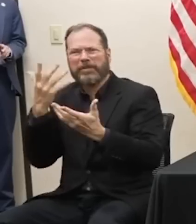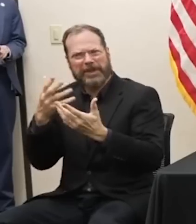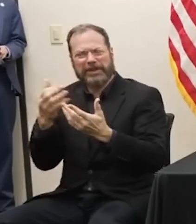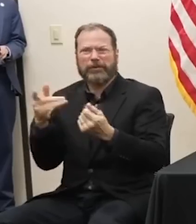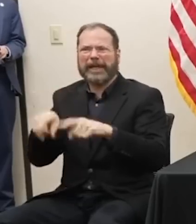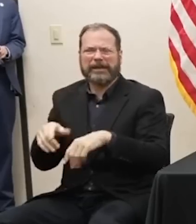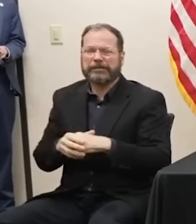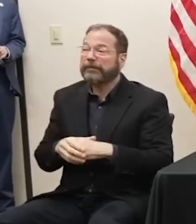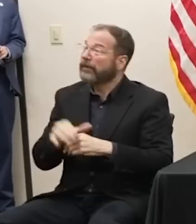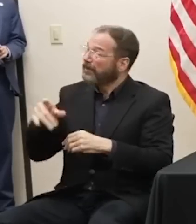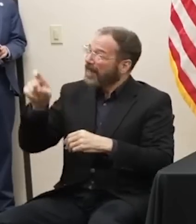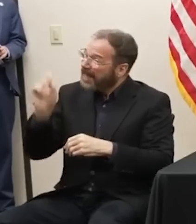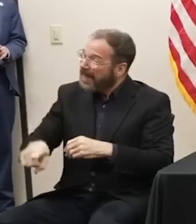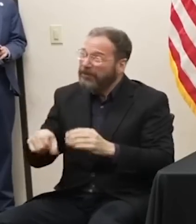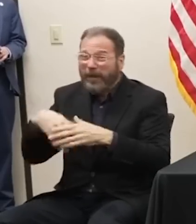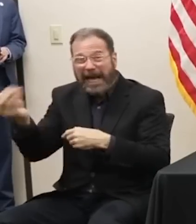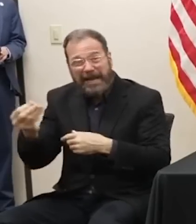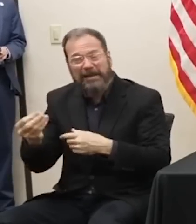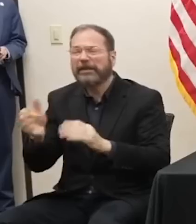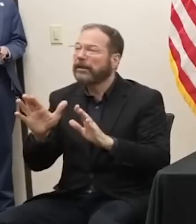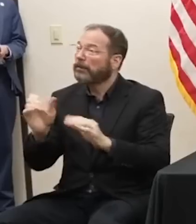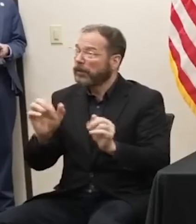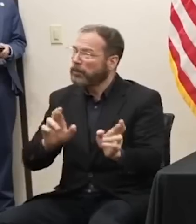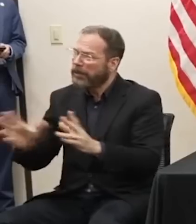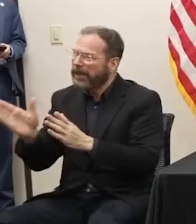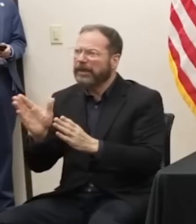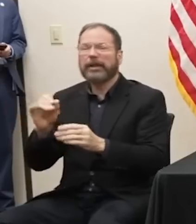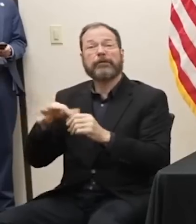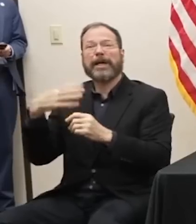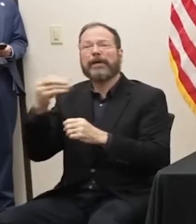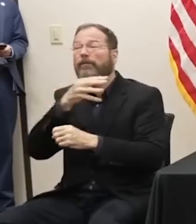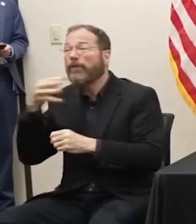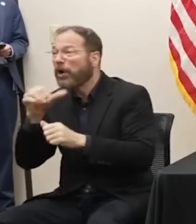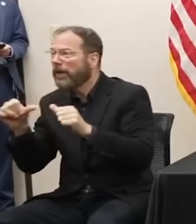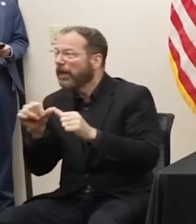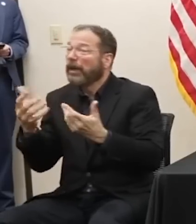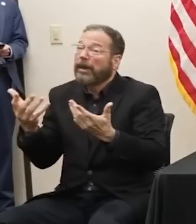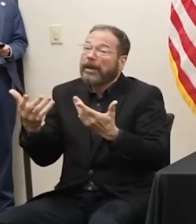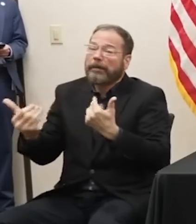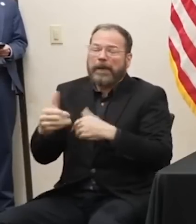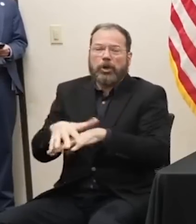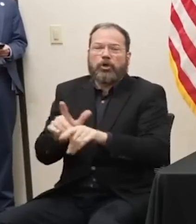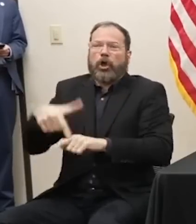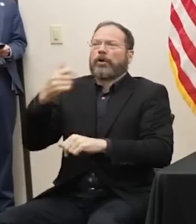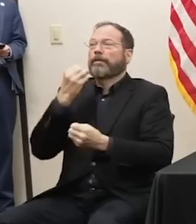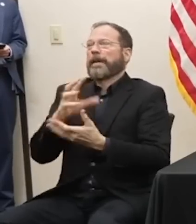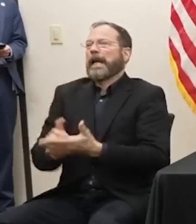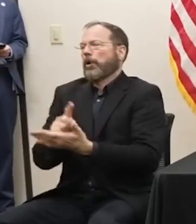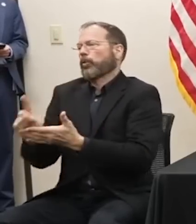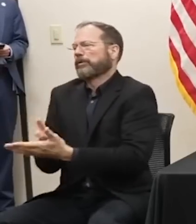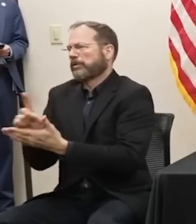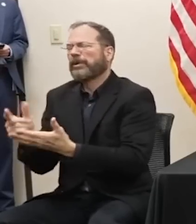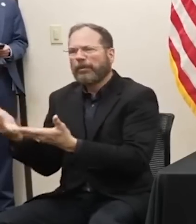occur. If you do have to get out as well, be prepared, particularly if you're traveling in rural areas, that you may be delayed for many hours. And so